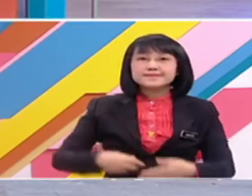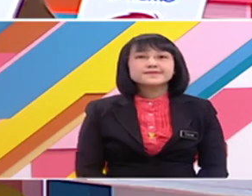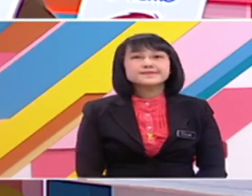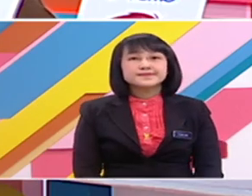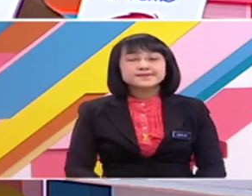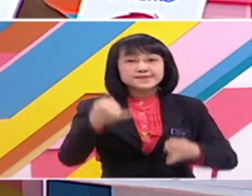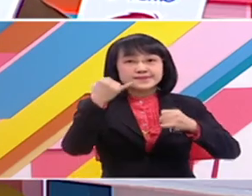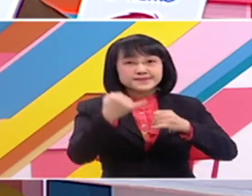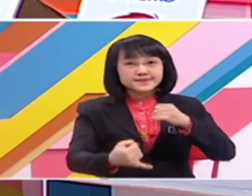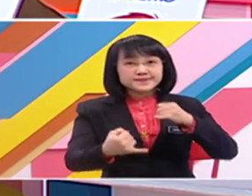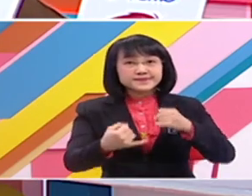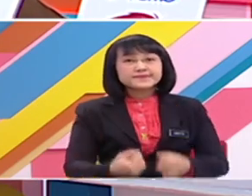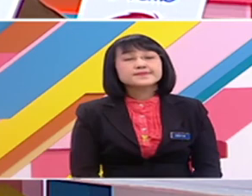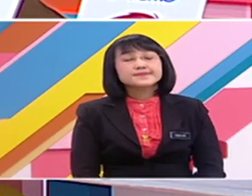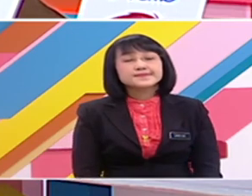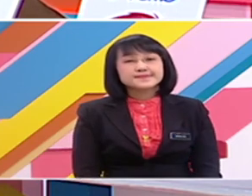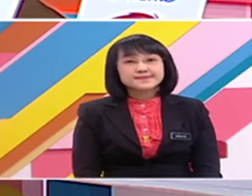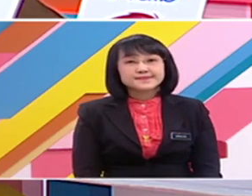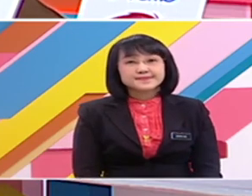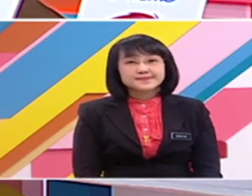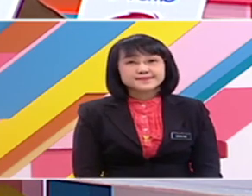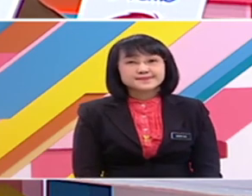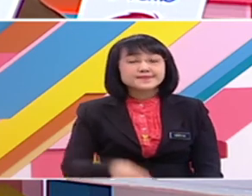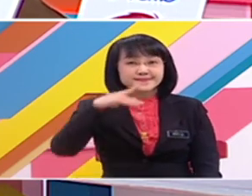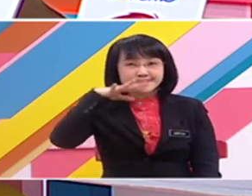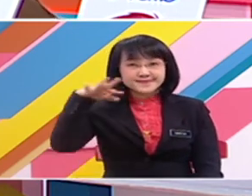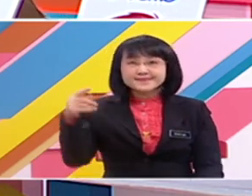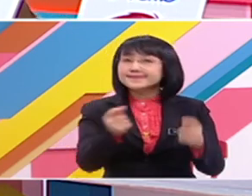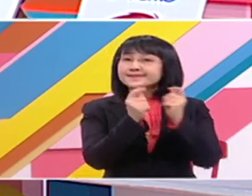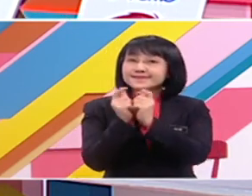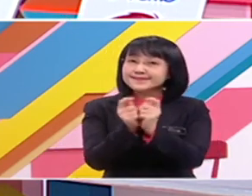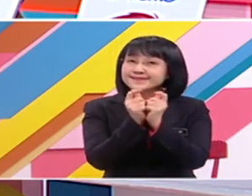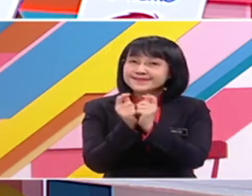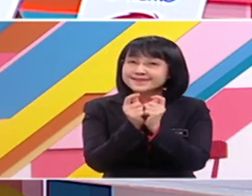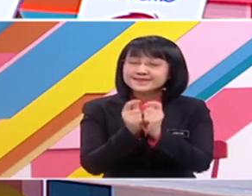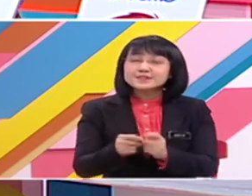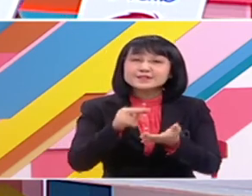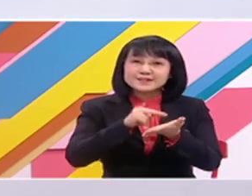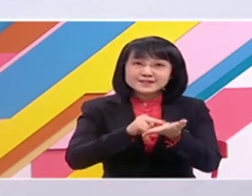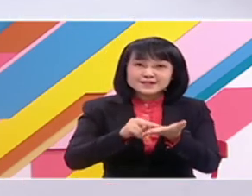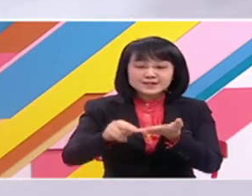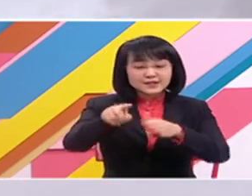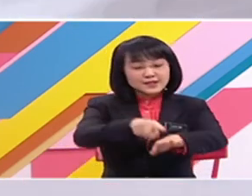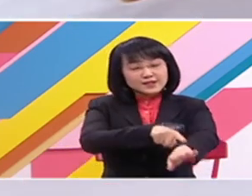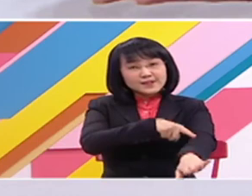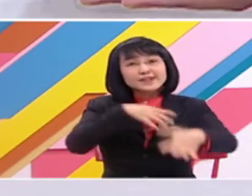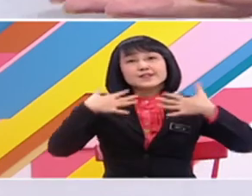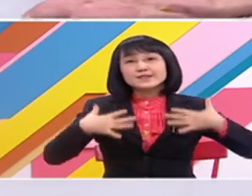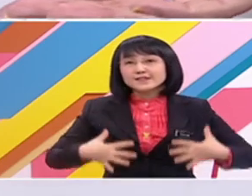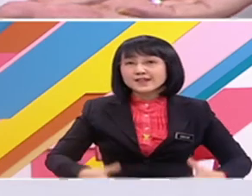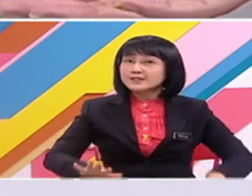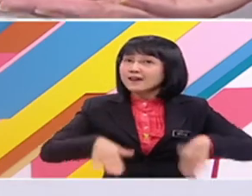one, teacher. Let's spell this together, this very nice long dress. How do you spell